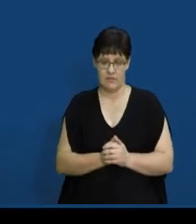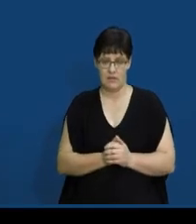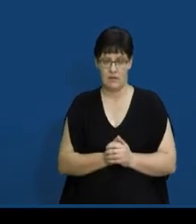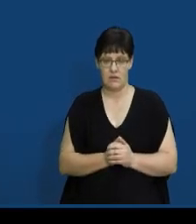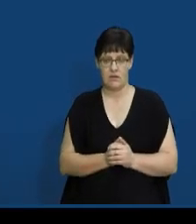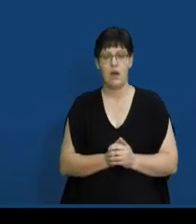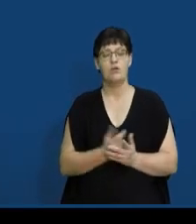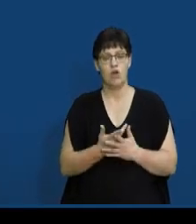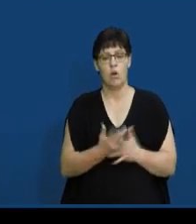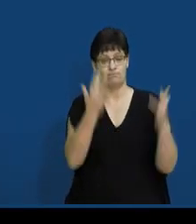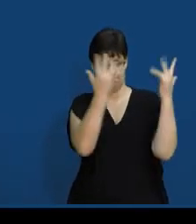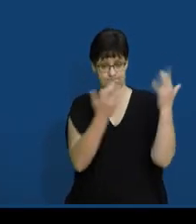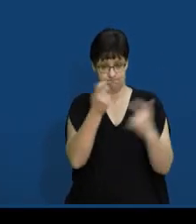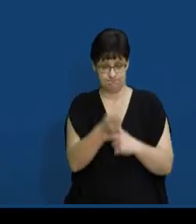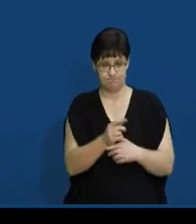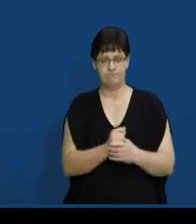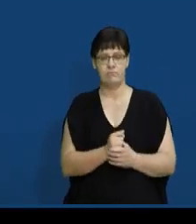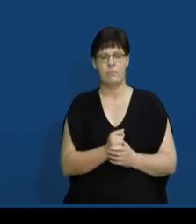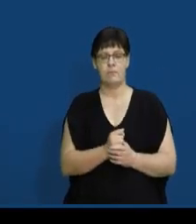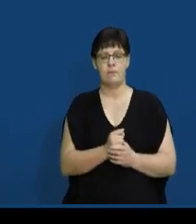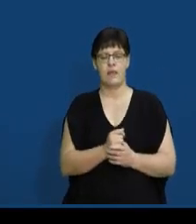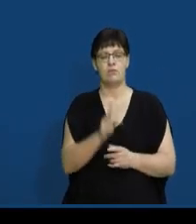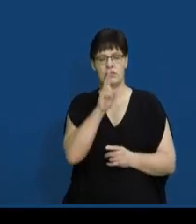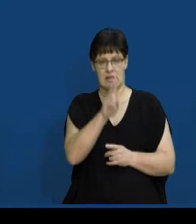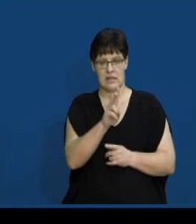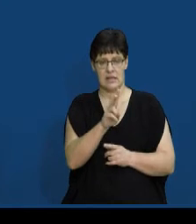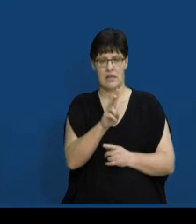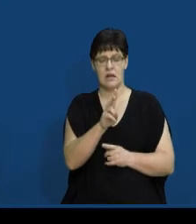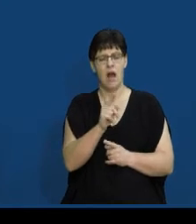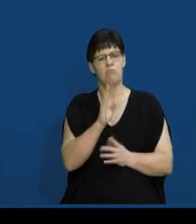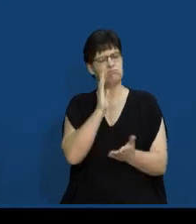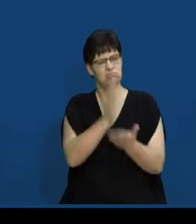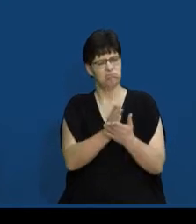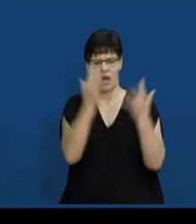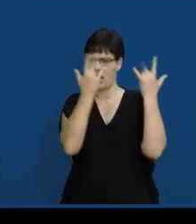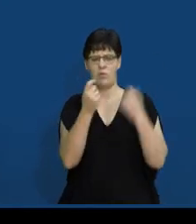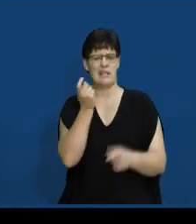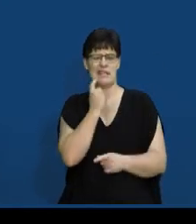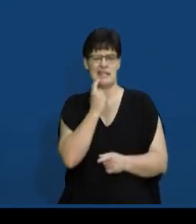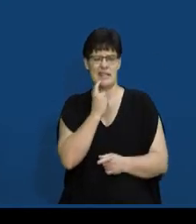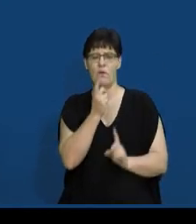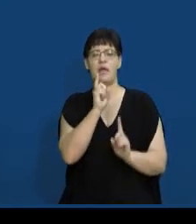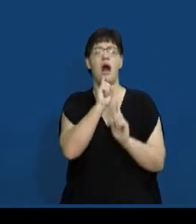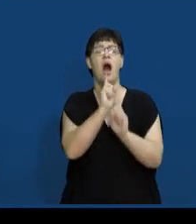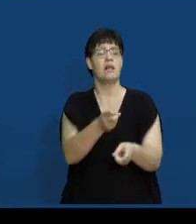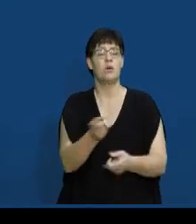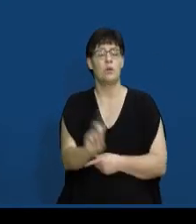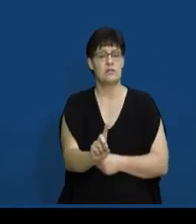this calculation, and obviously, you can see it's quite a straightforward calculation because the answer that you get here